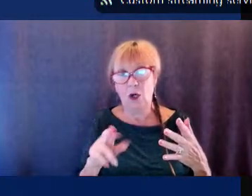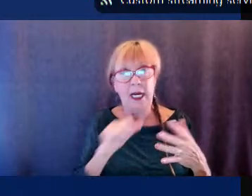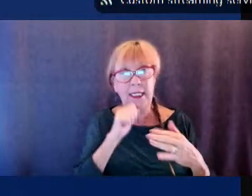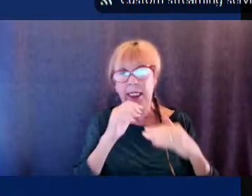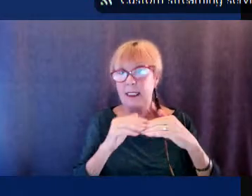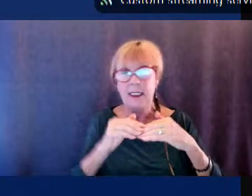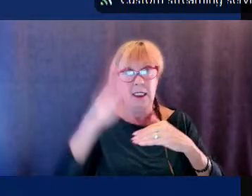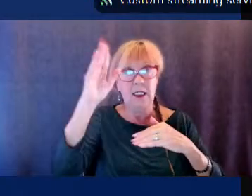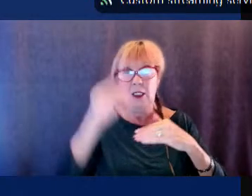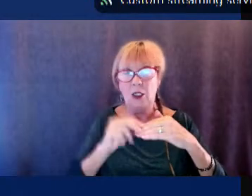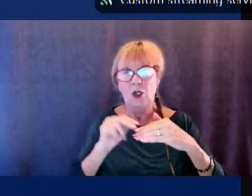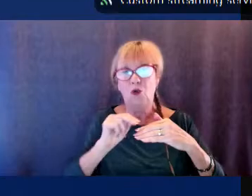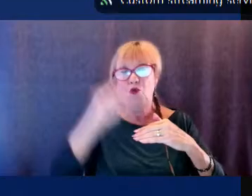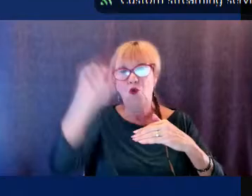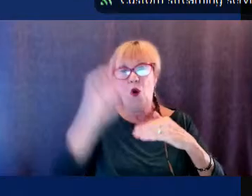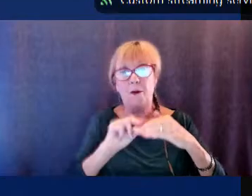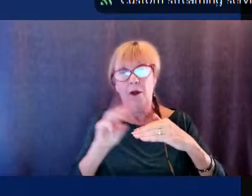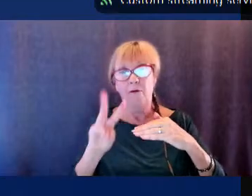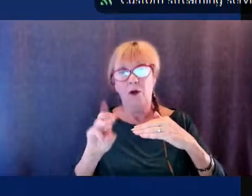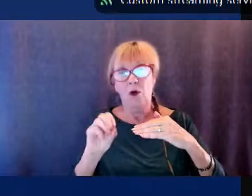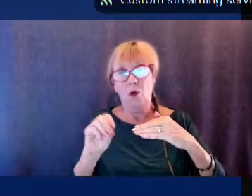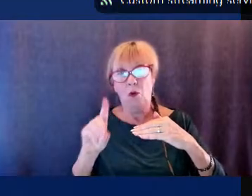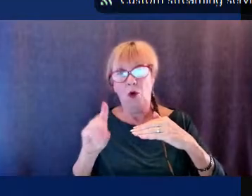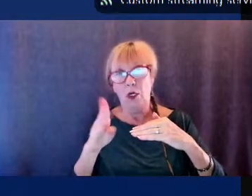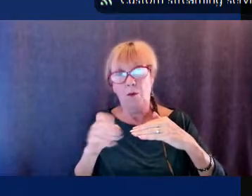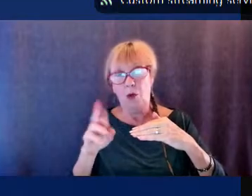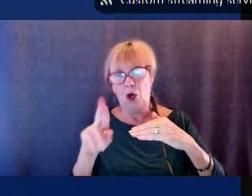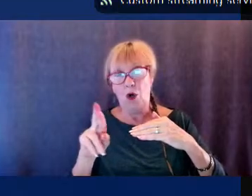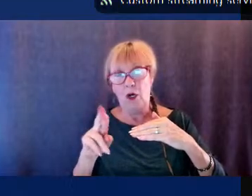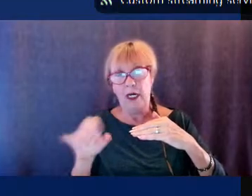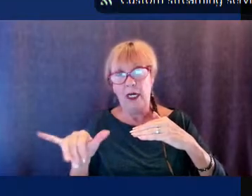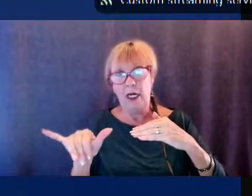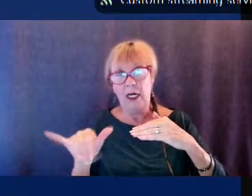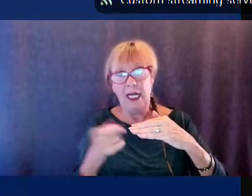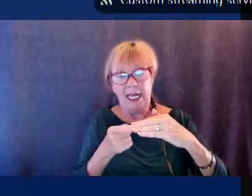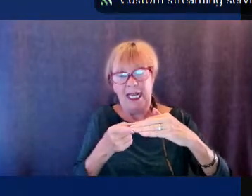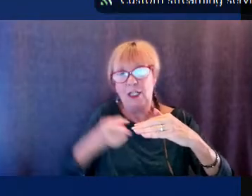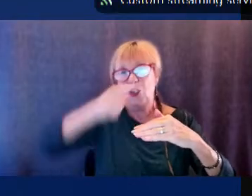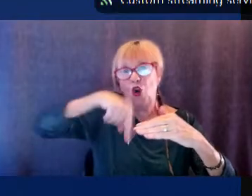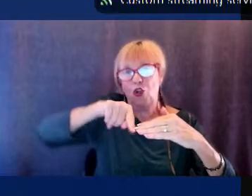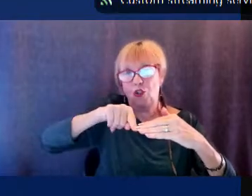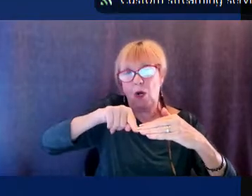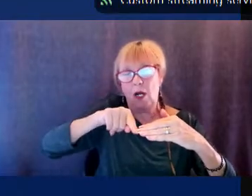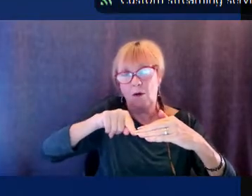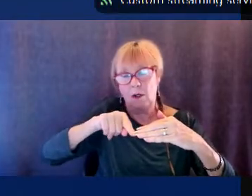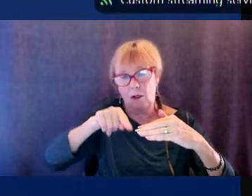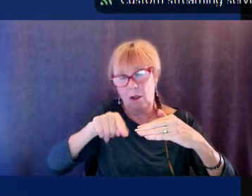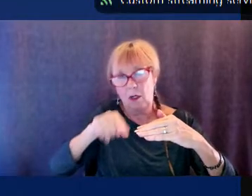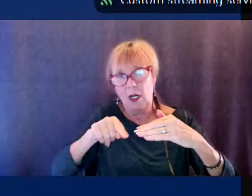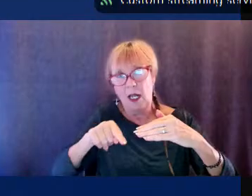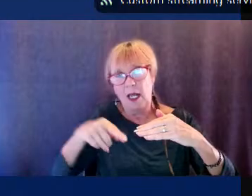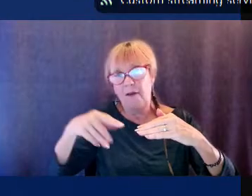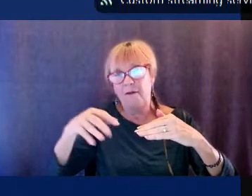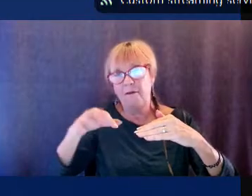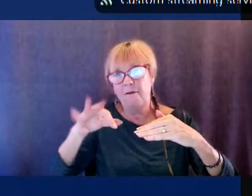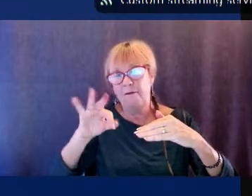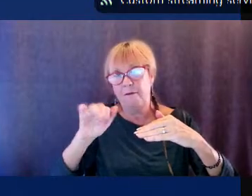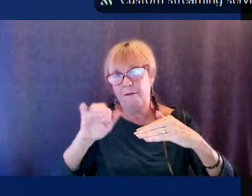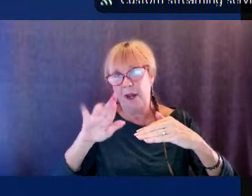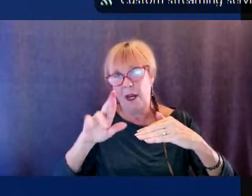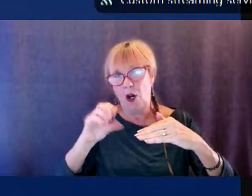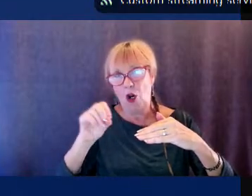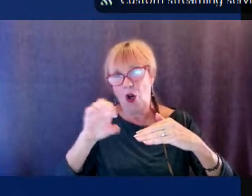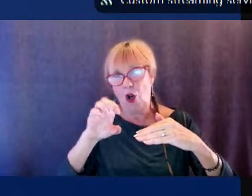it stops right there it turns around at Woodbury and Woodbury and Fair Oaks. And